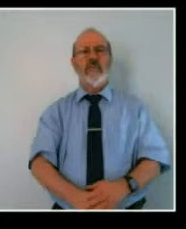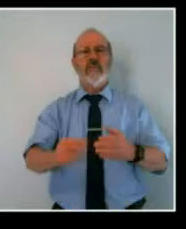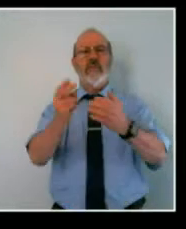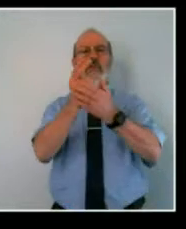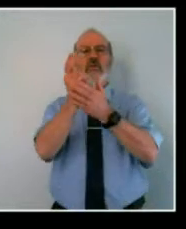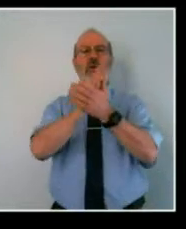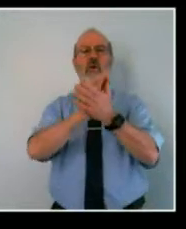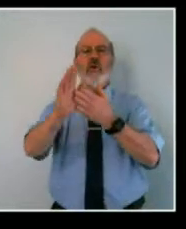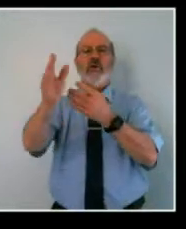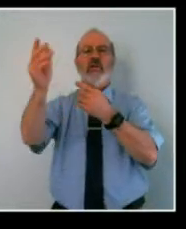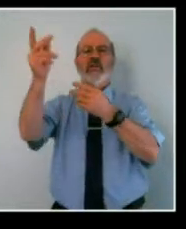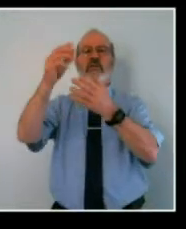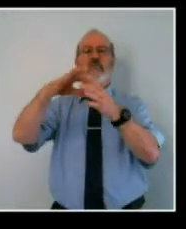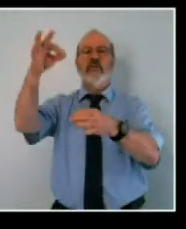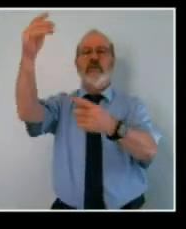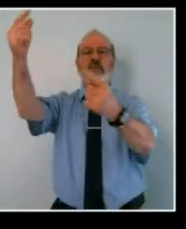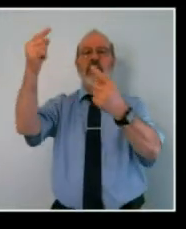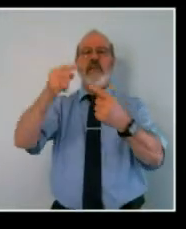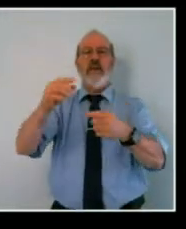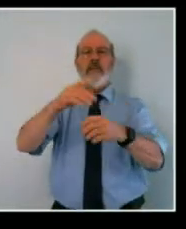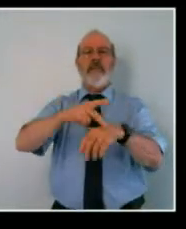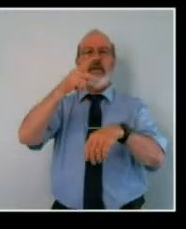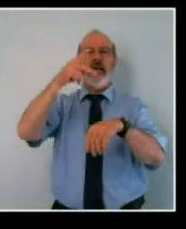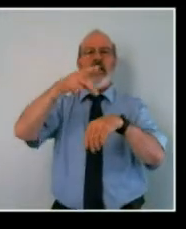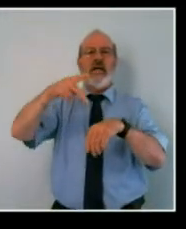The Holy Spirit came at